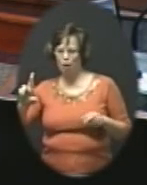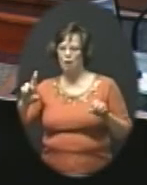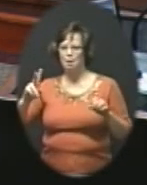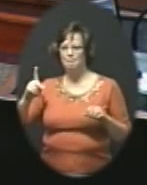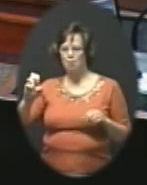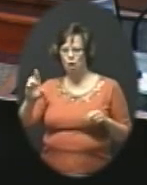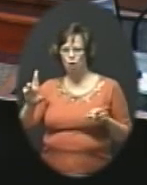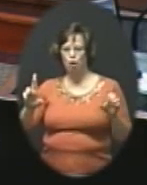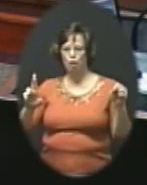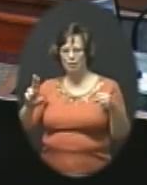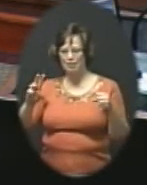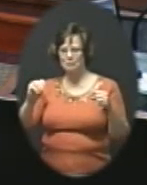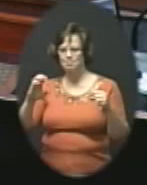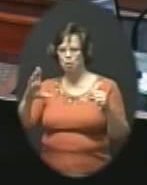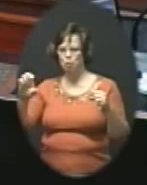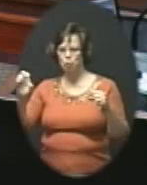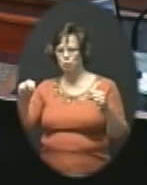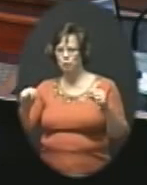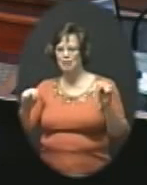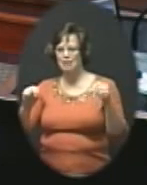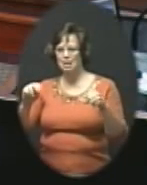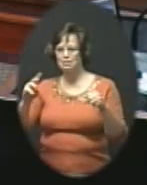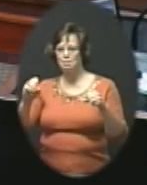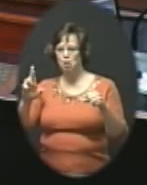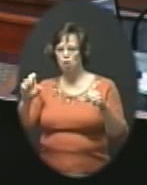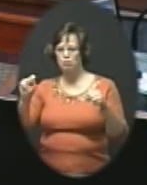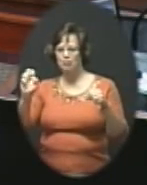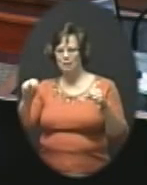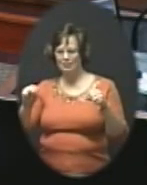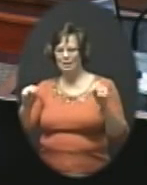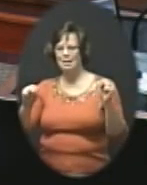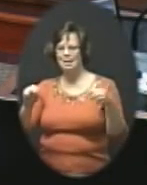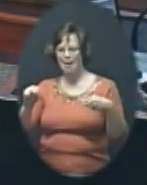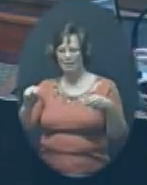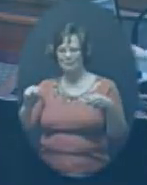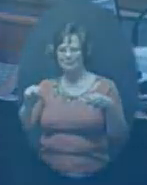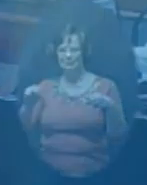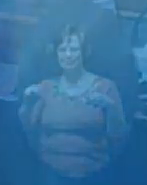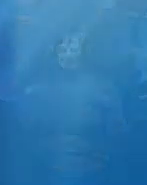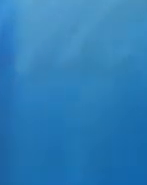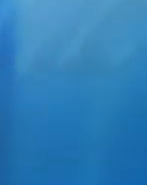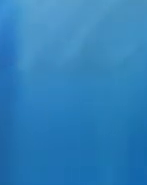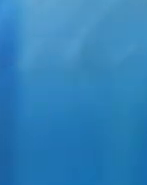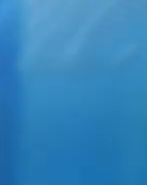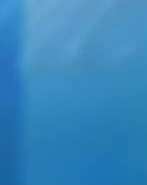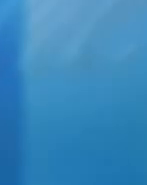Yes. Mr. McCune. Yes. Mrs. Martin. Yes.